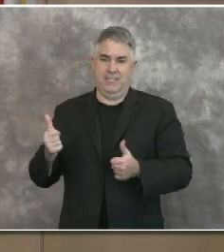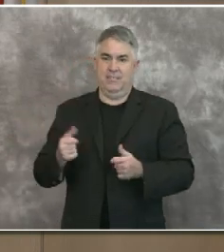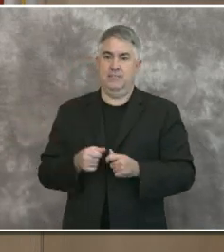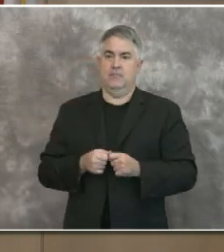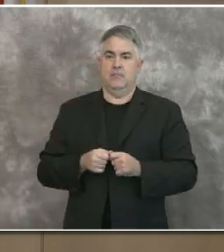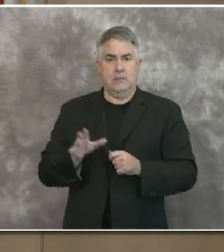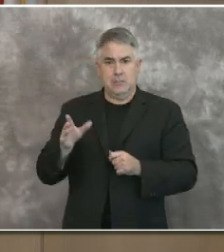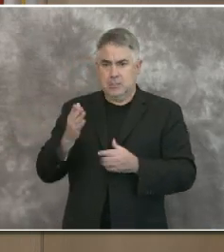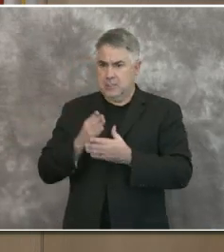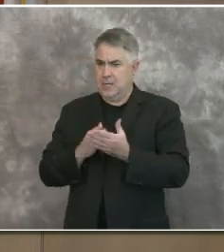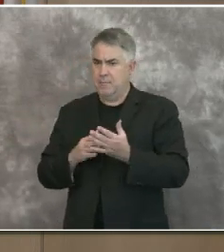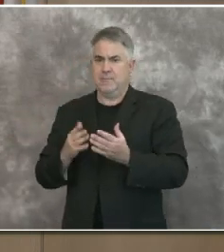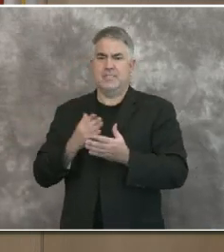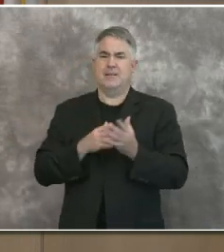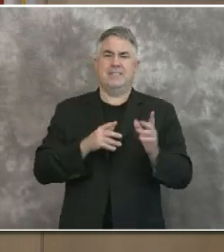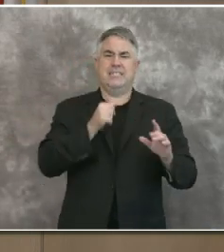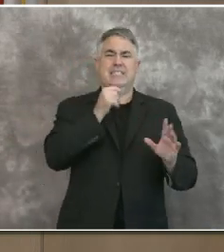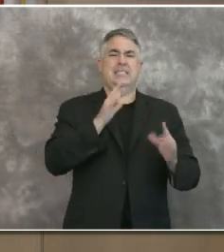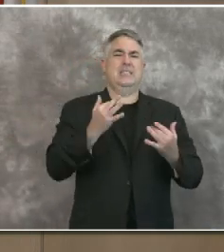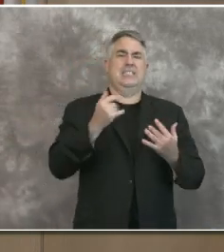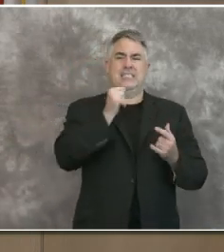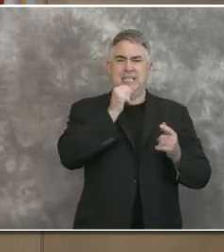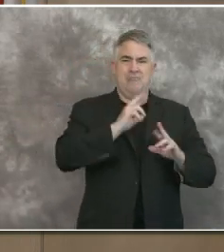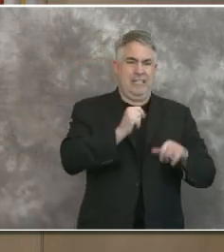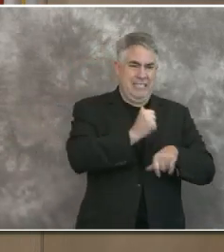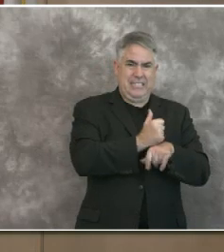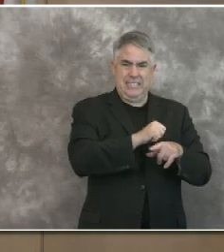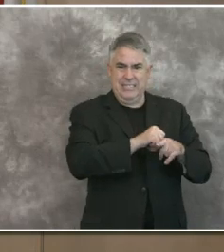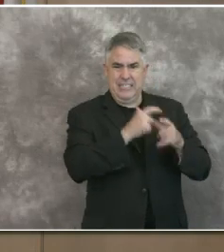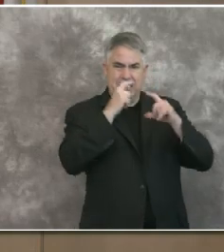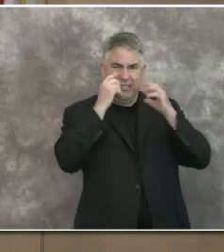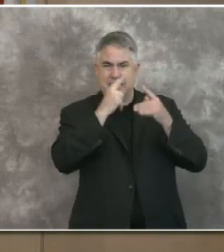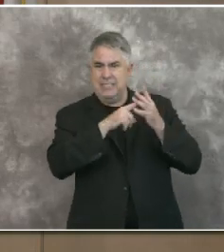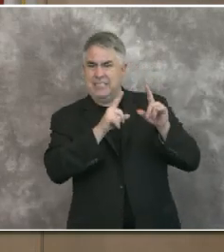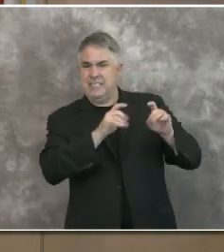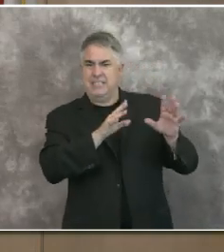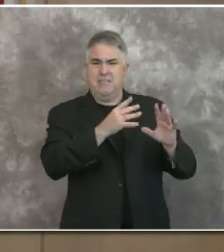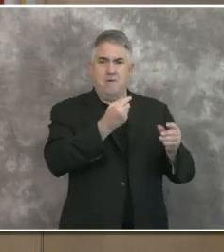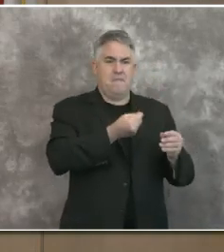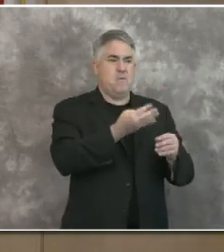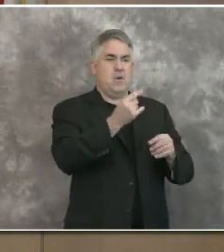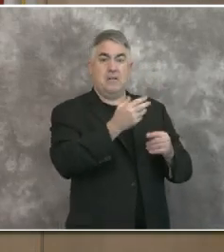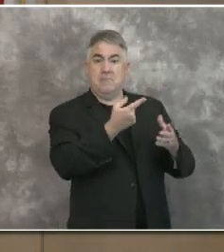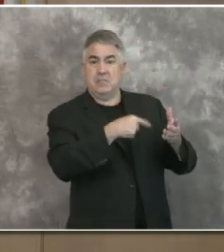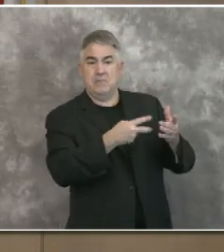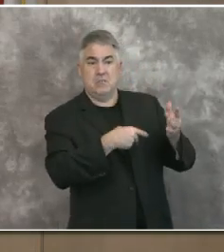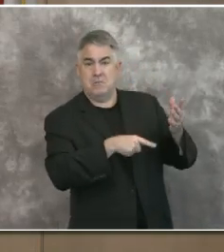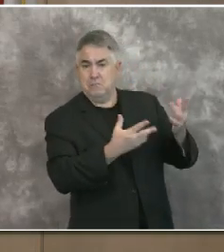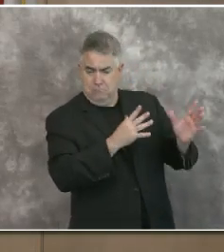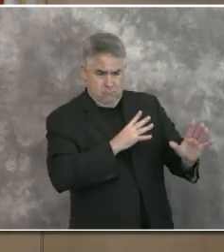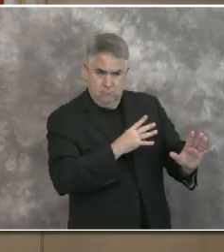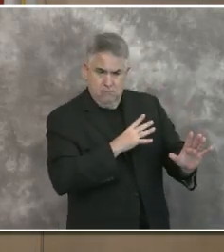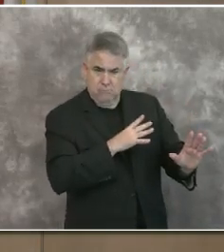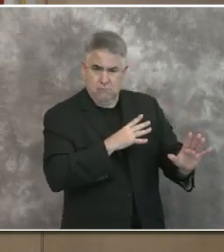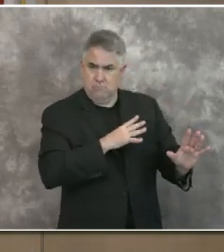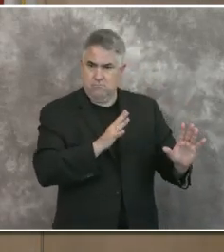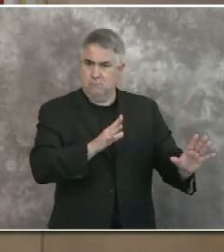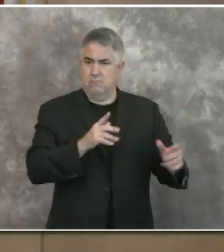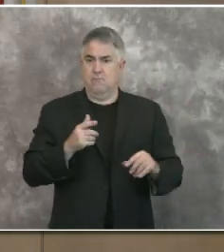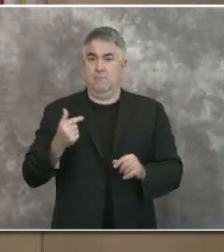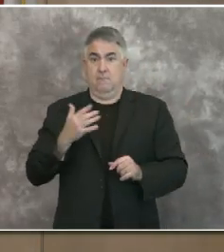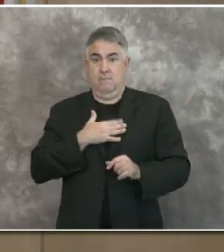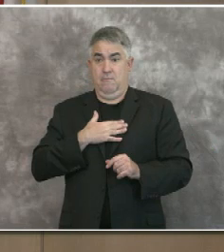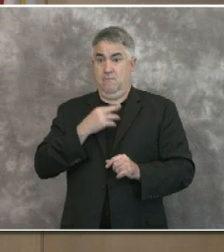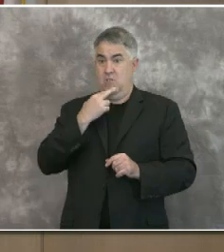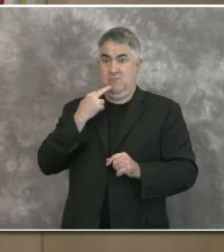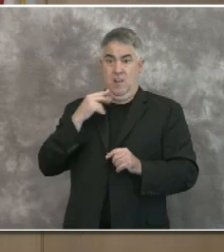various stages of reopening over the coming days and weeks. Both my restaurants, Terra and Buns, are planning on opening the first week of